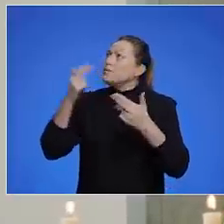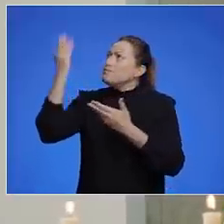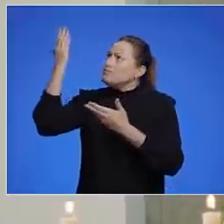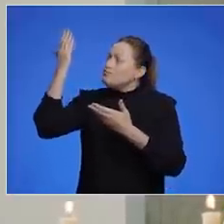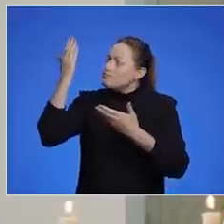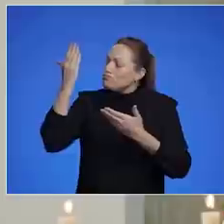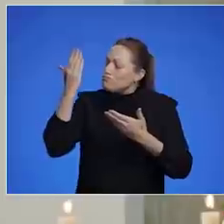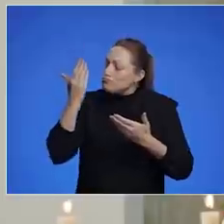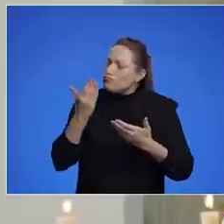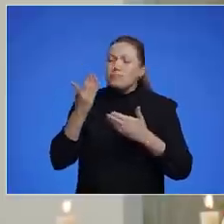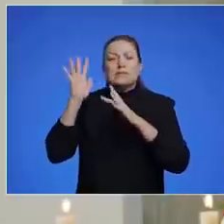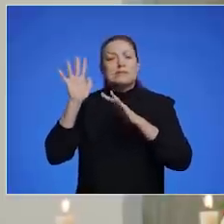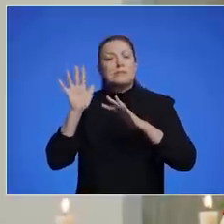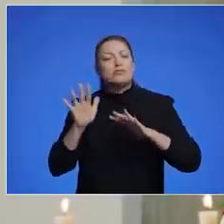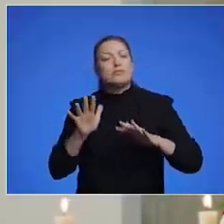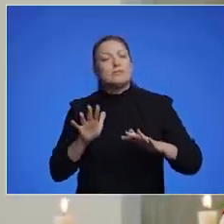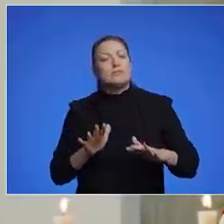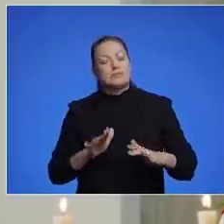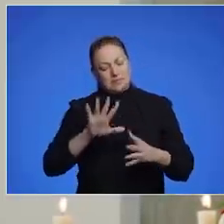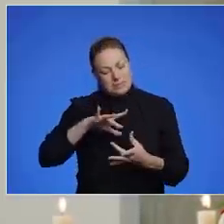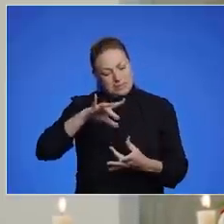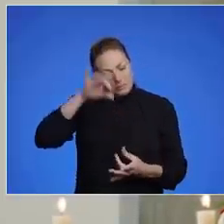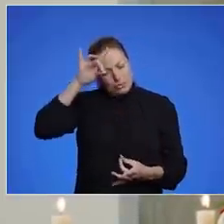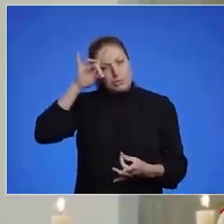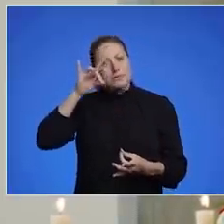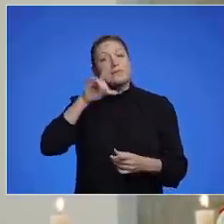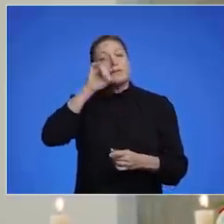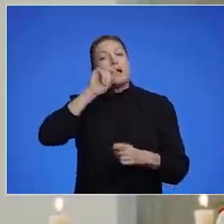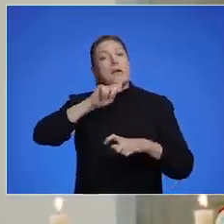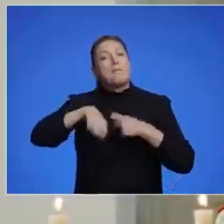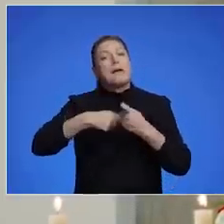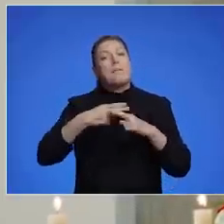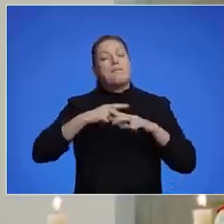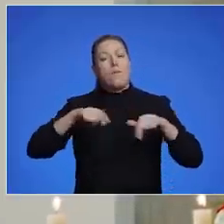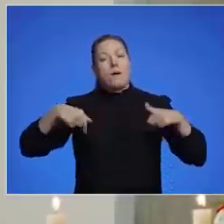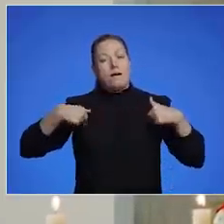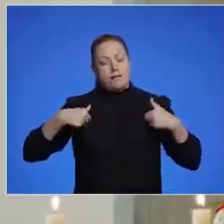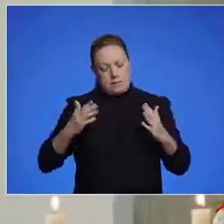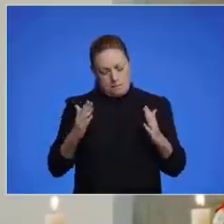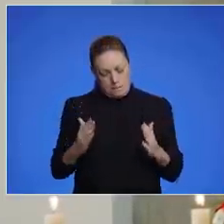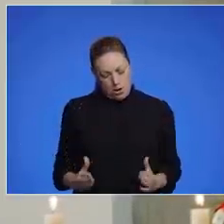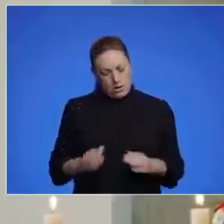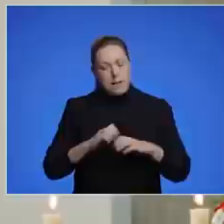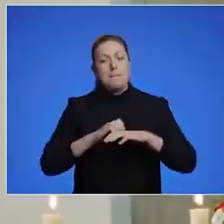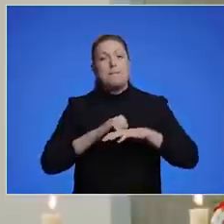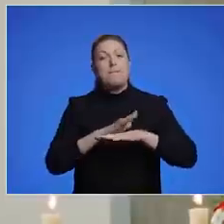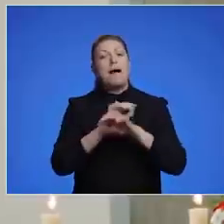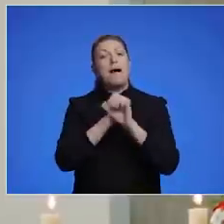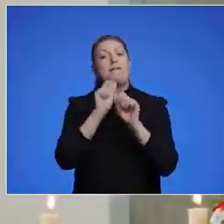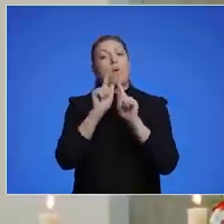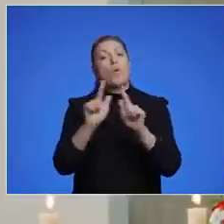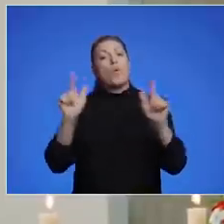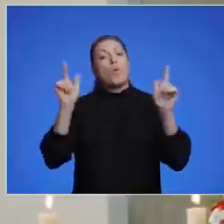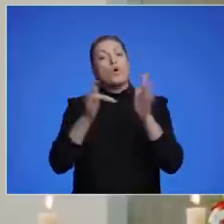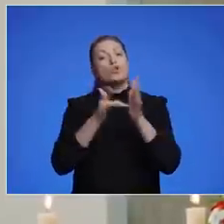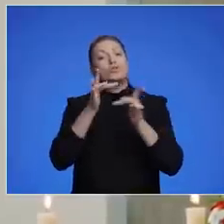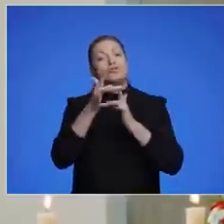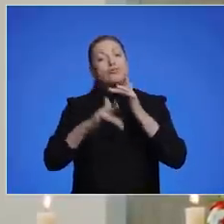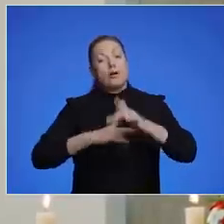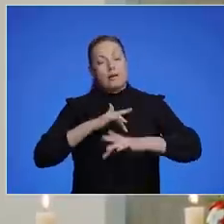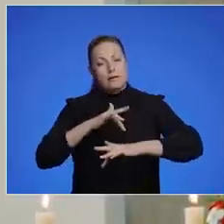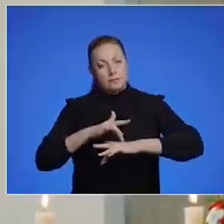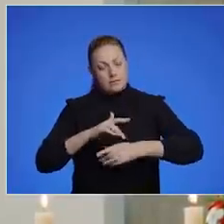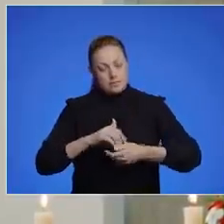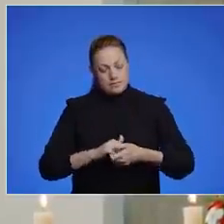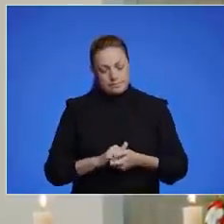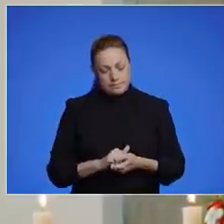Spirit upon them like the dewfall, so that they may become for us the body and blood of our Lord Jesus Christ. At the time he